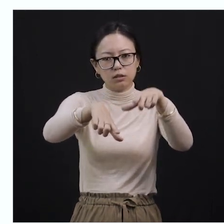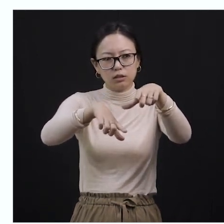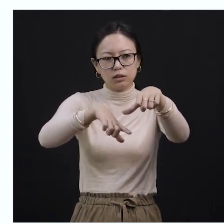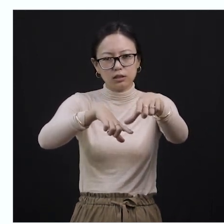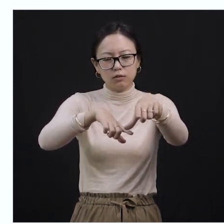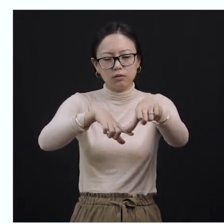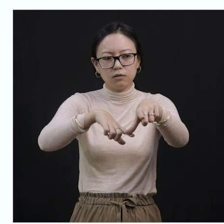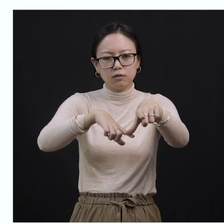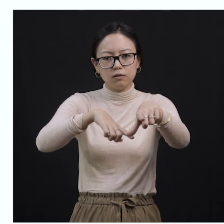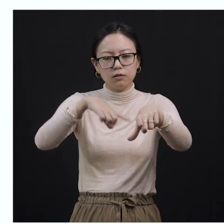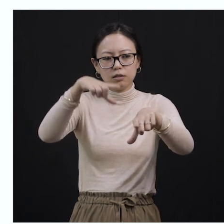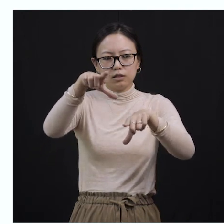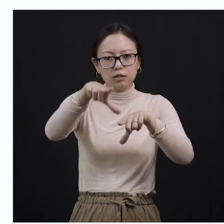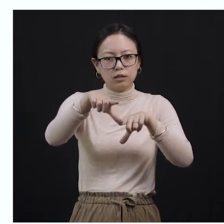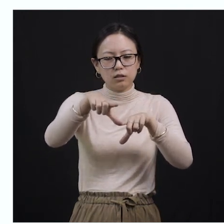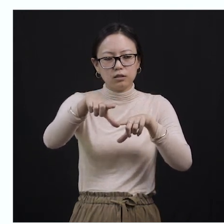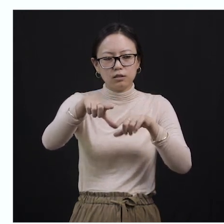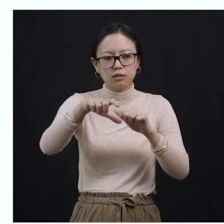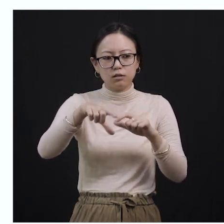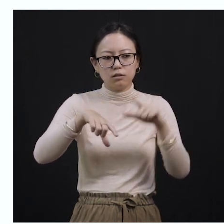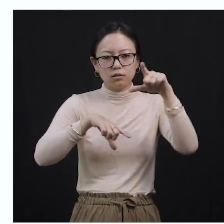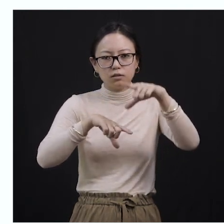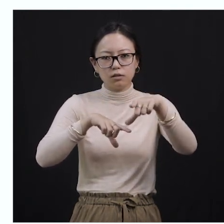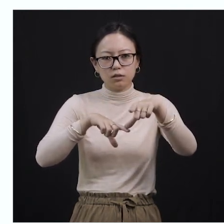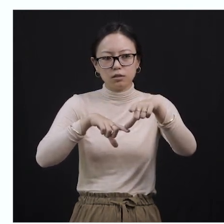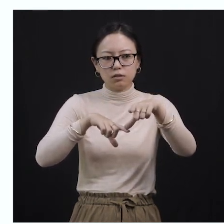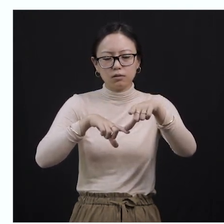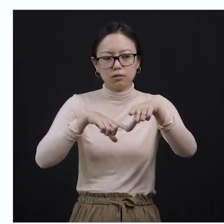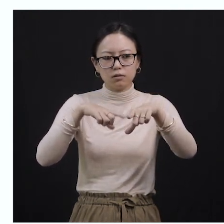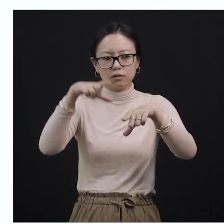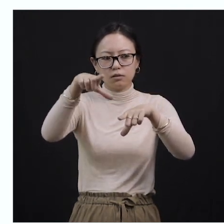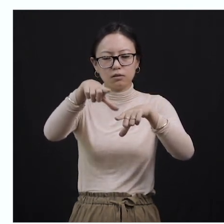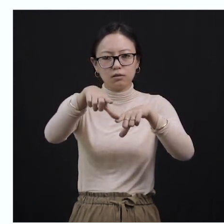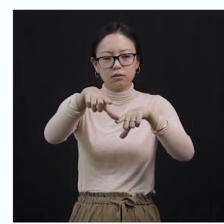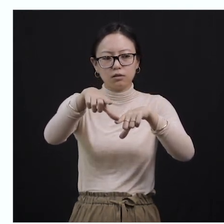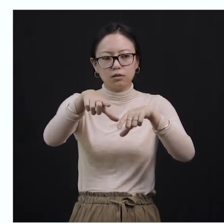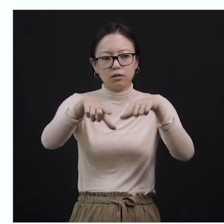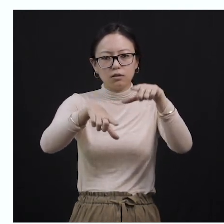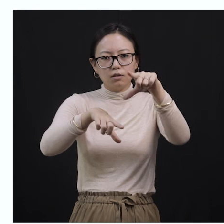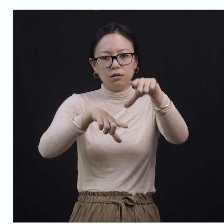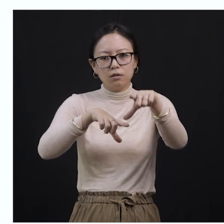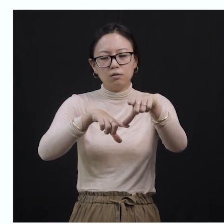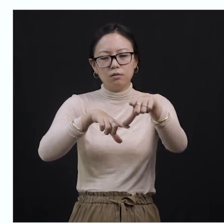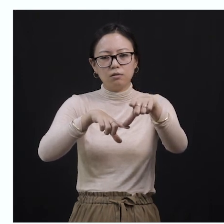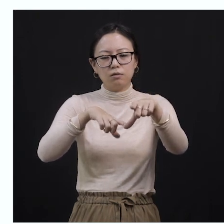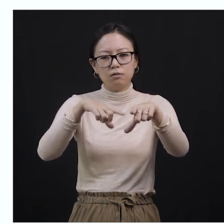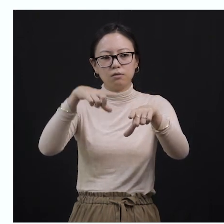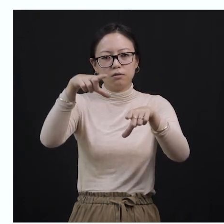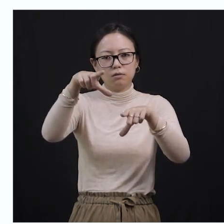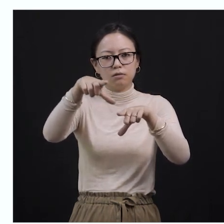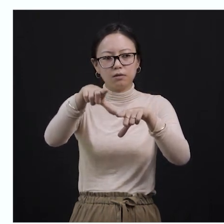6, 7, 8, 9, 10,